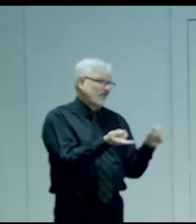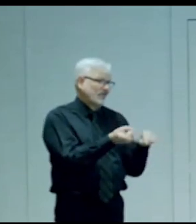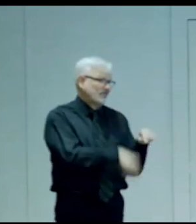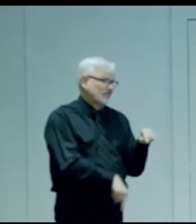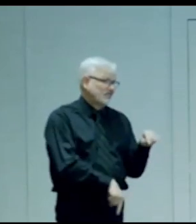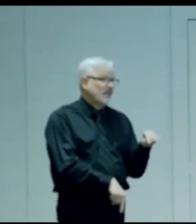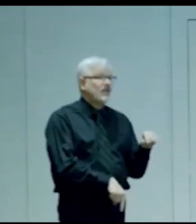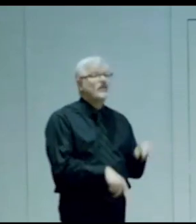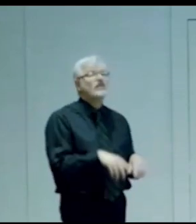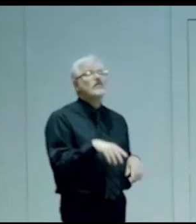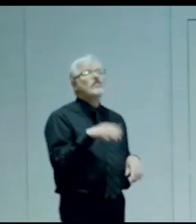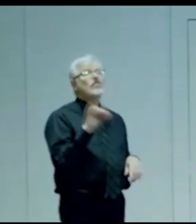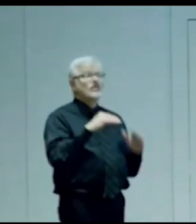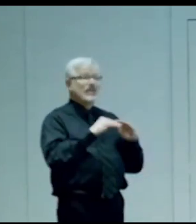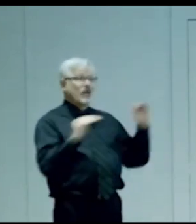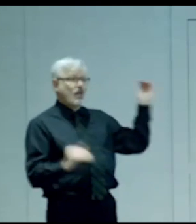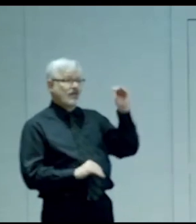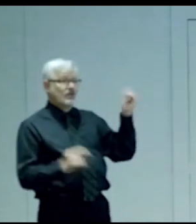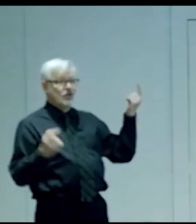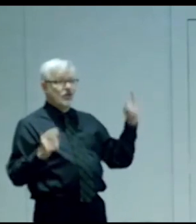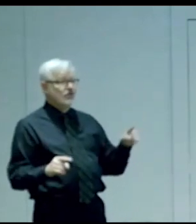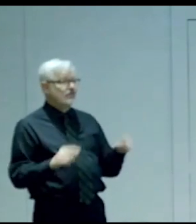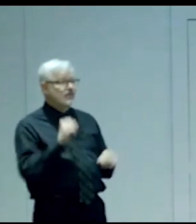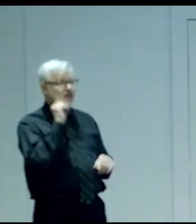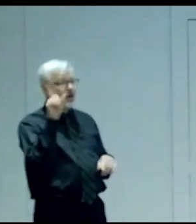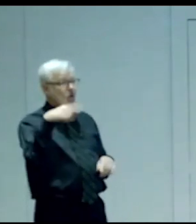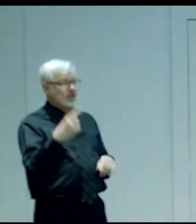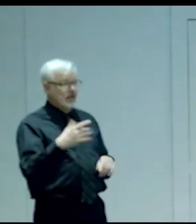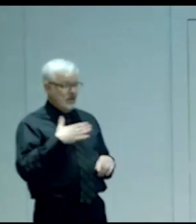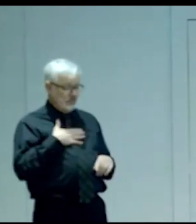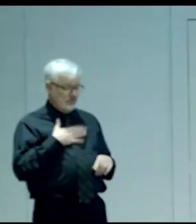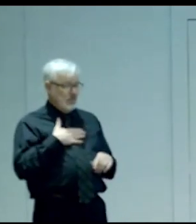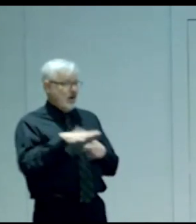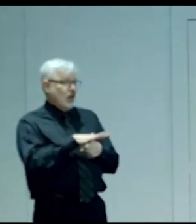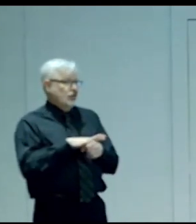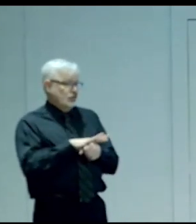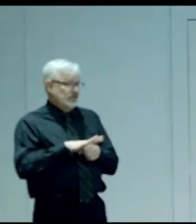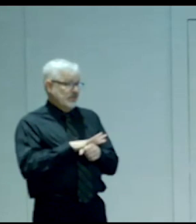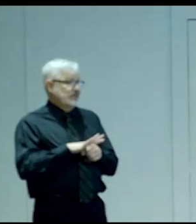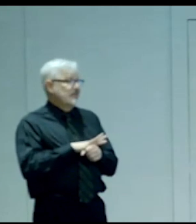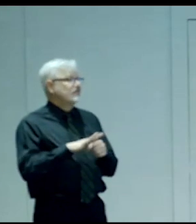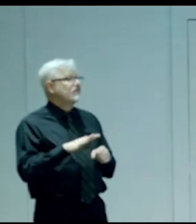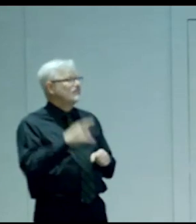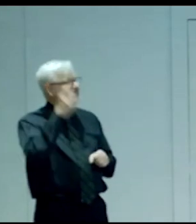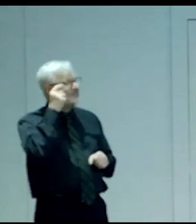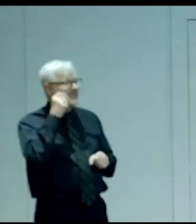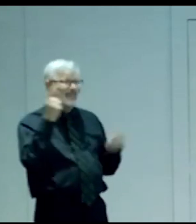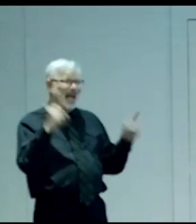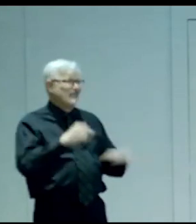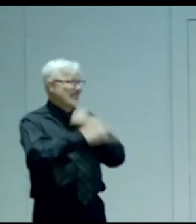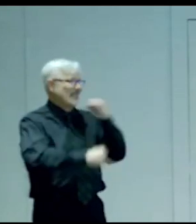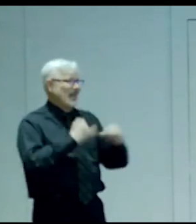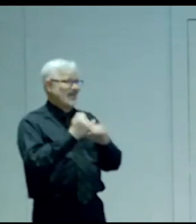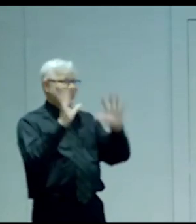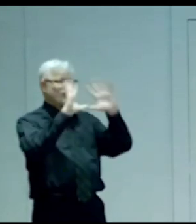these inequalities occur not just in our own country and our own tests, but internationally on